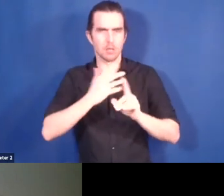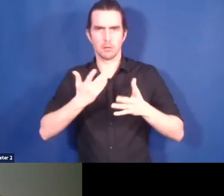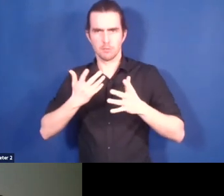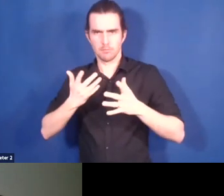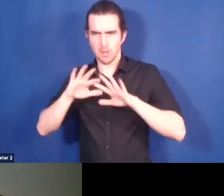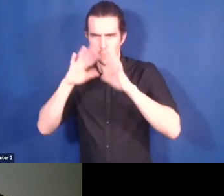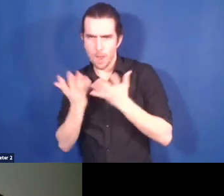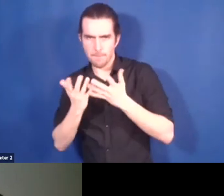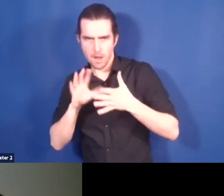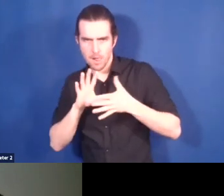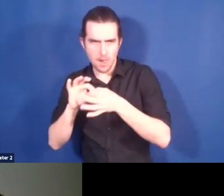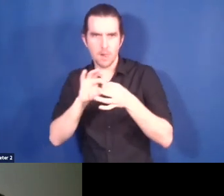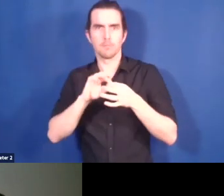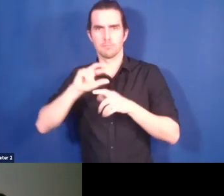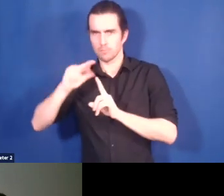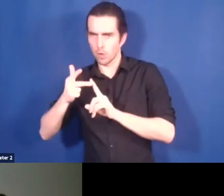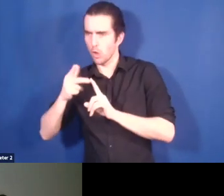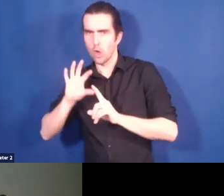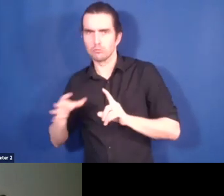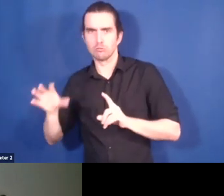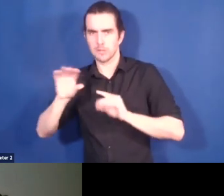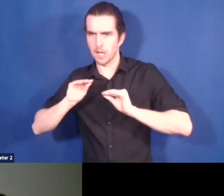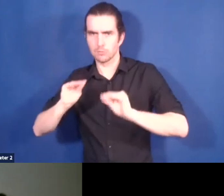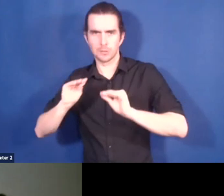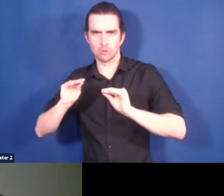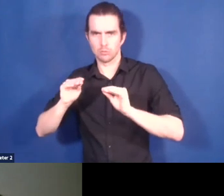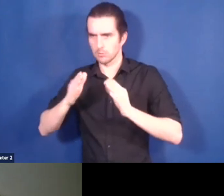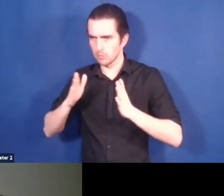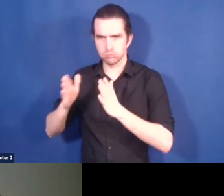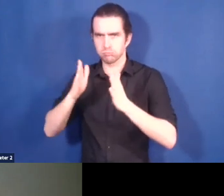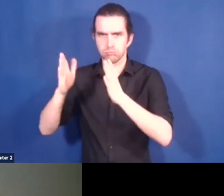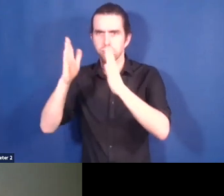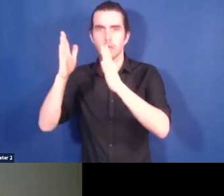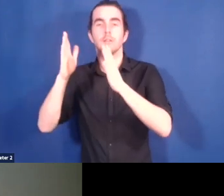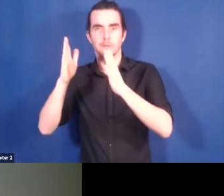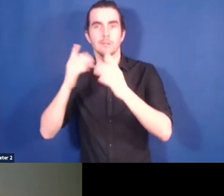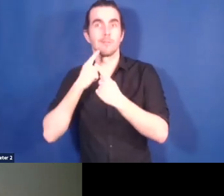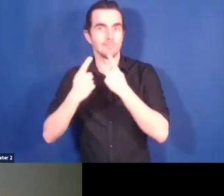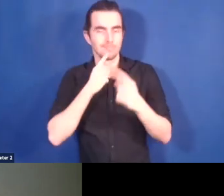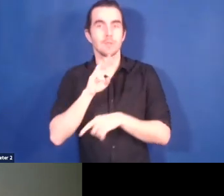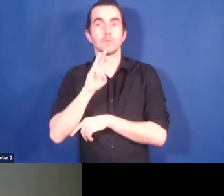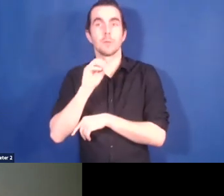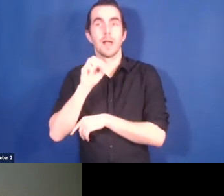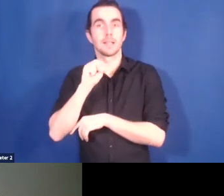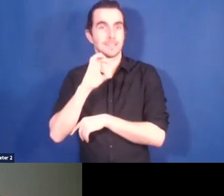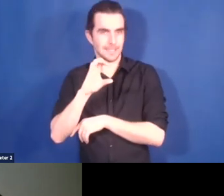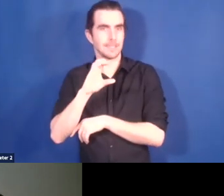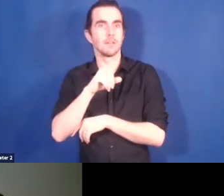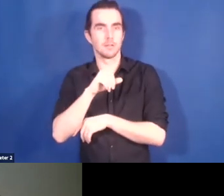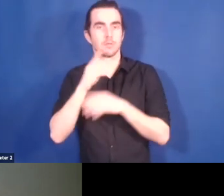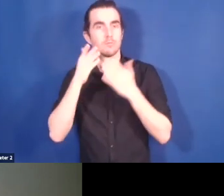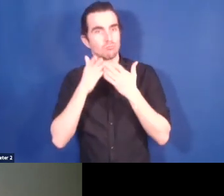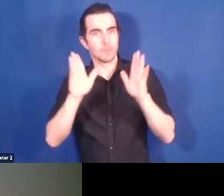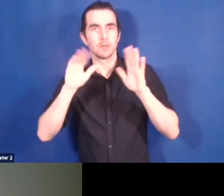inaugural co-chairs of this task force. And those who are interested in participating in that, those who have, for